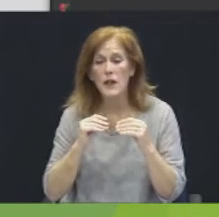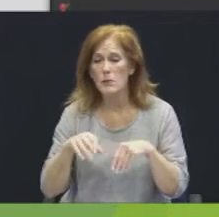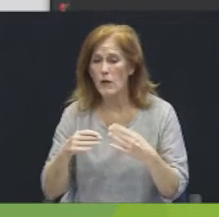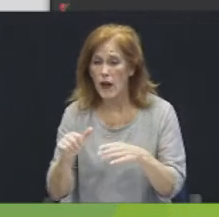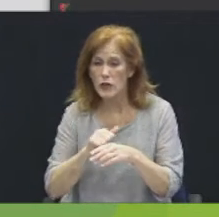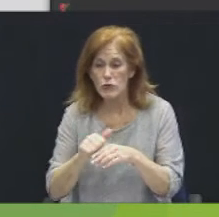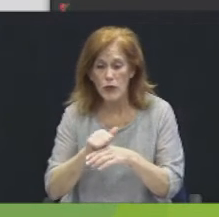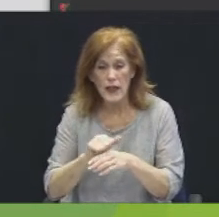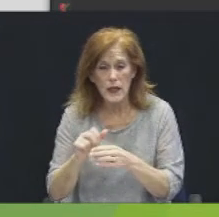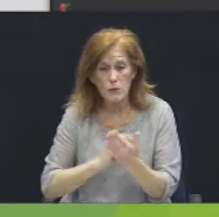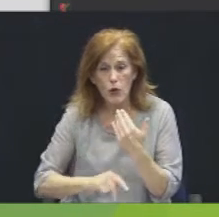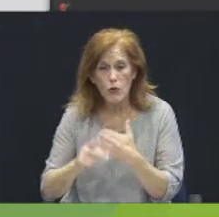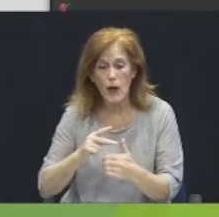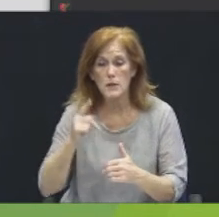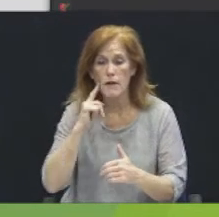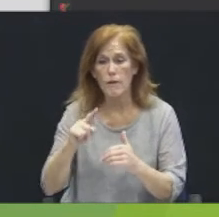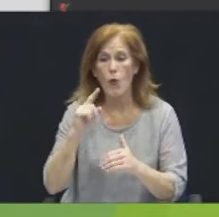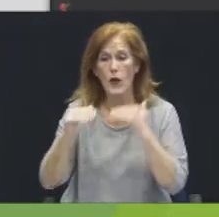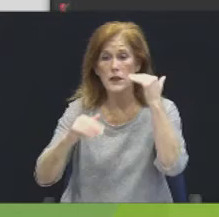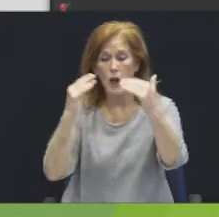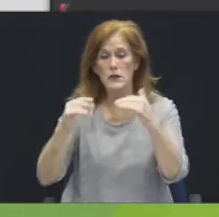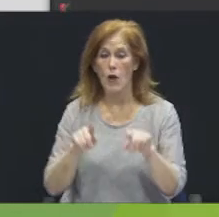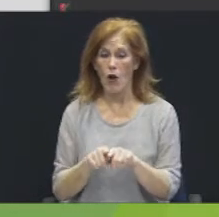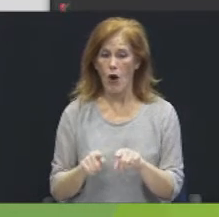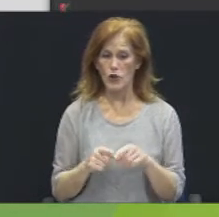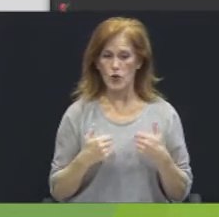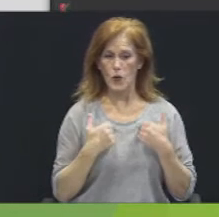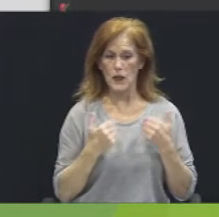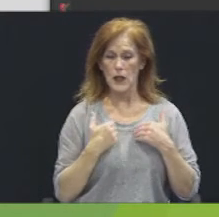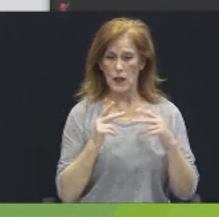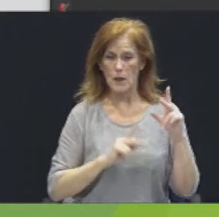to adults as well as transition-aged youth.